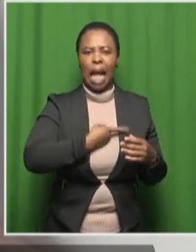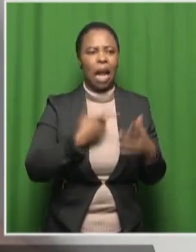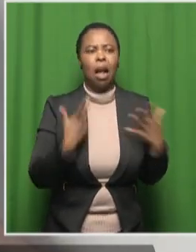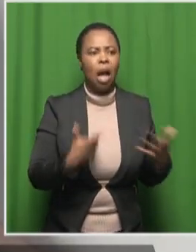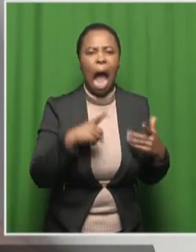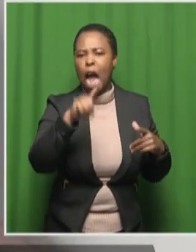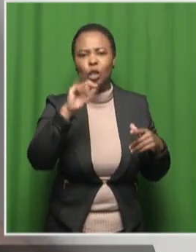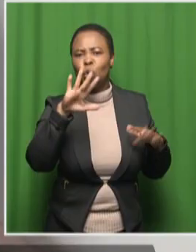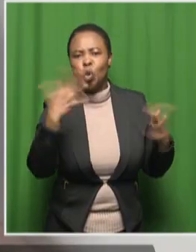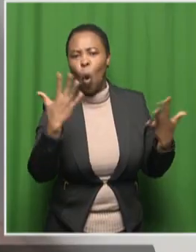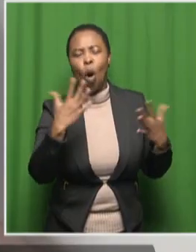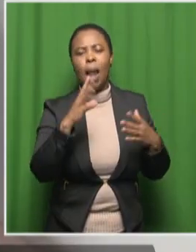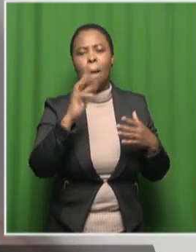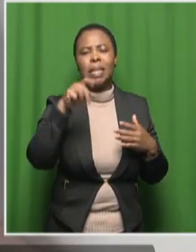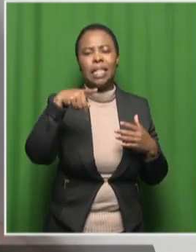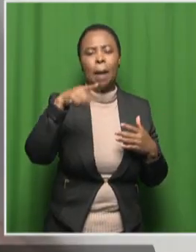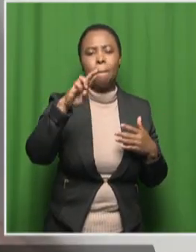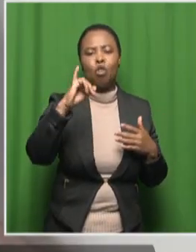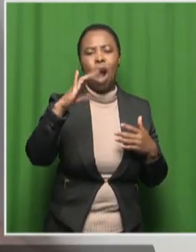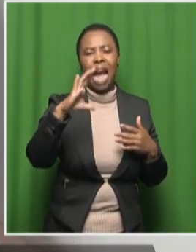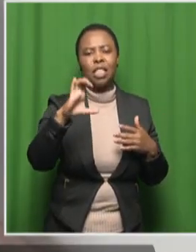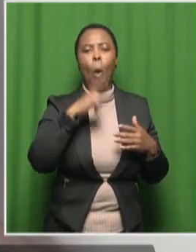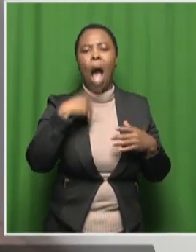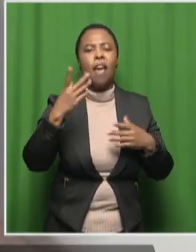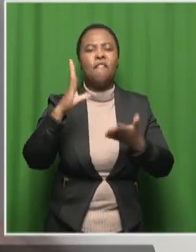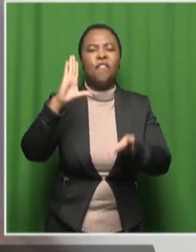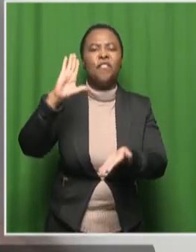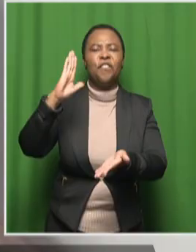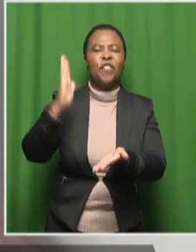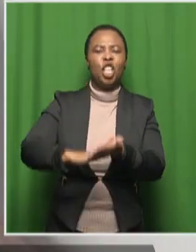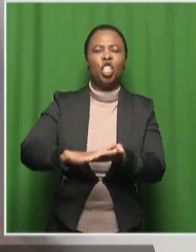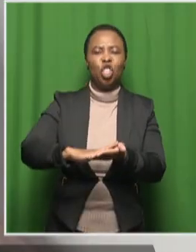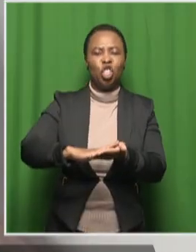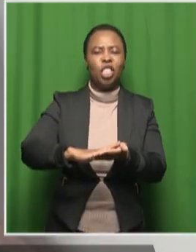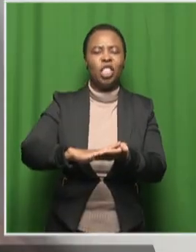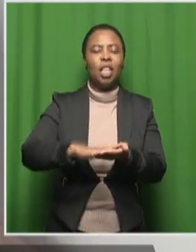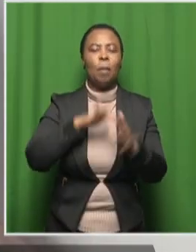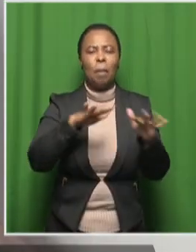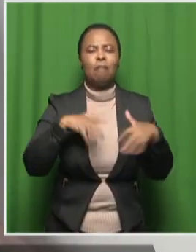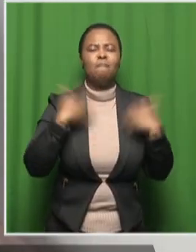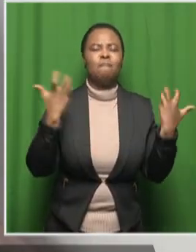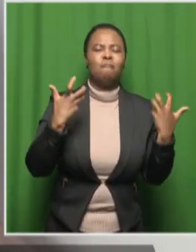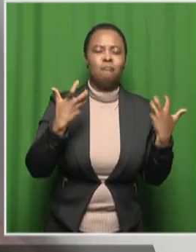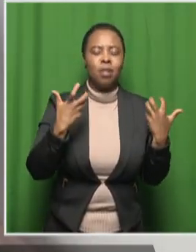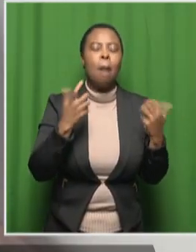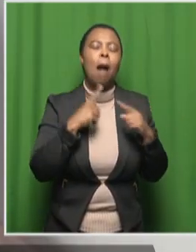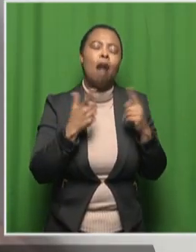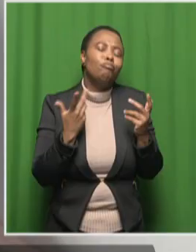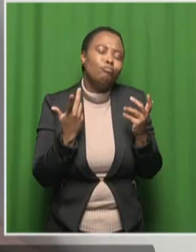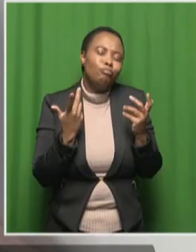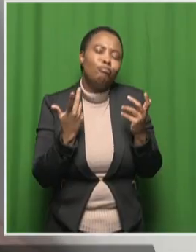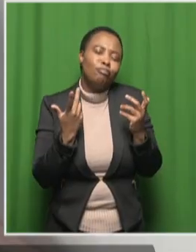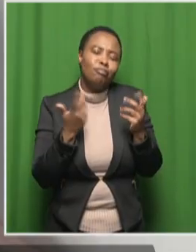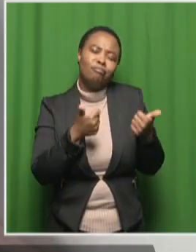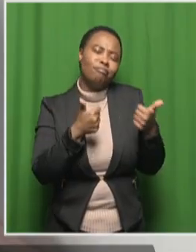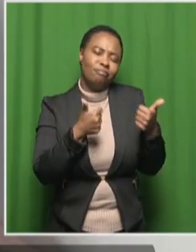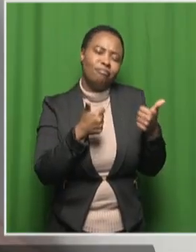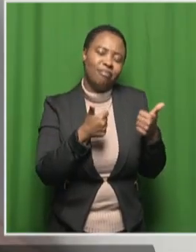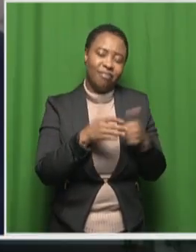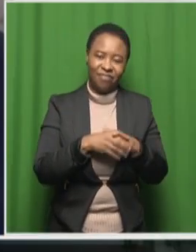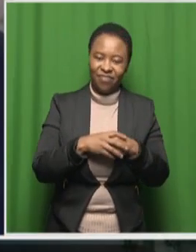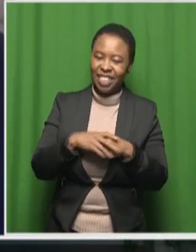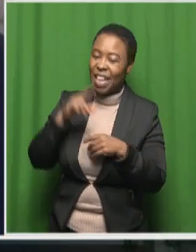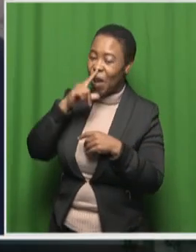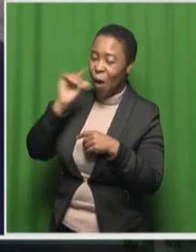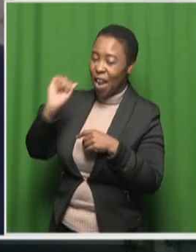pieces at Mr. Price Home because they probably sold out. So it's been incredible. Yeah. All right. Well, it's in your name,